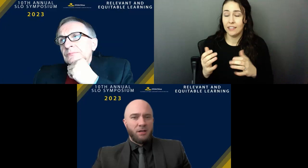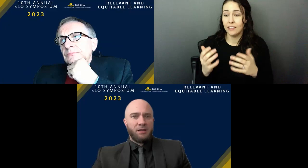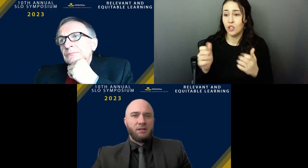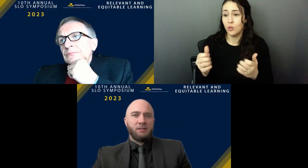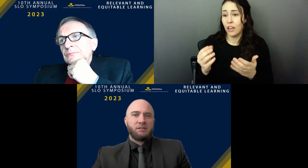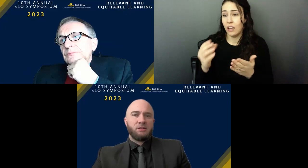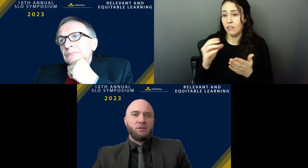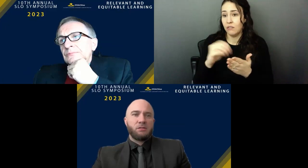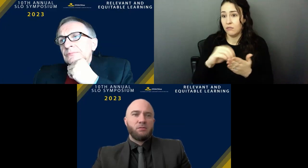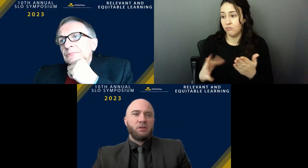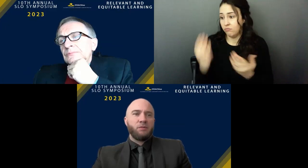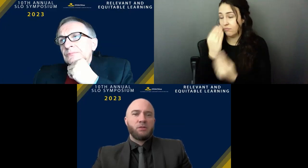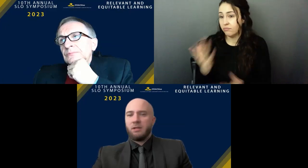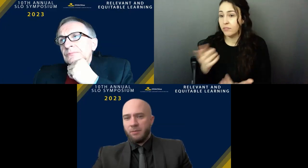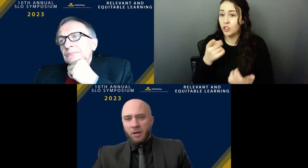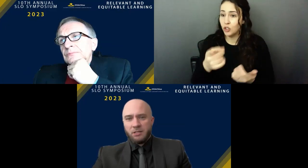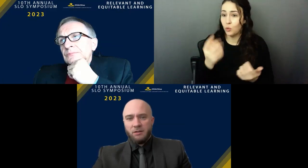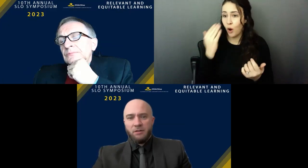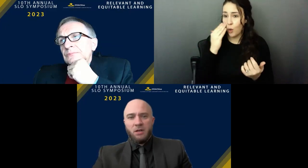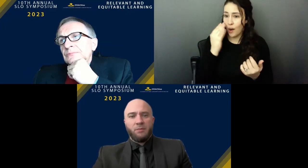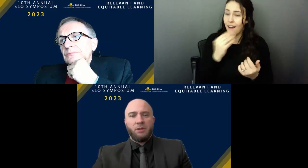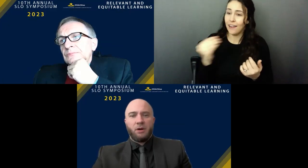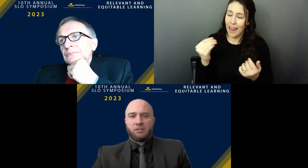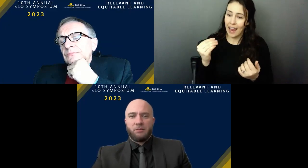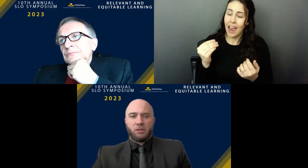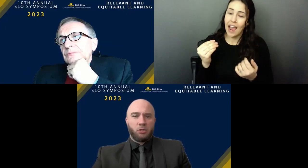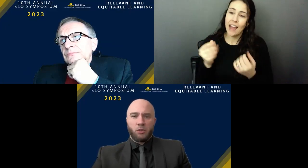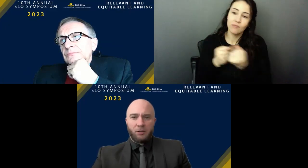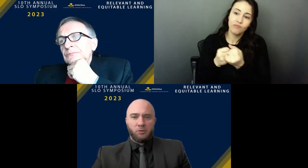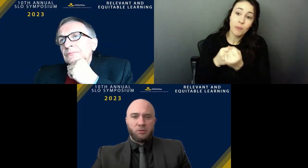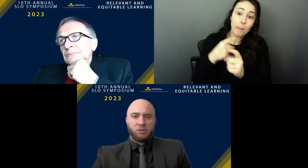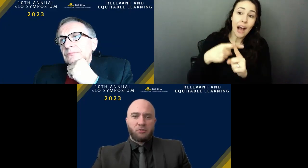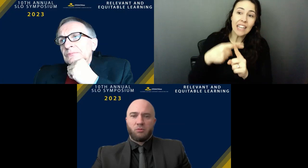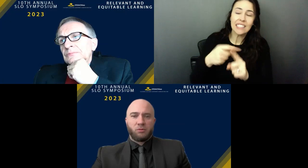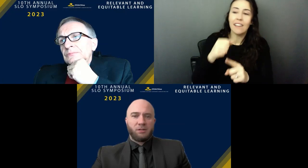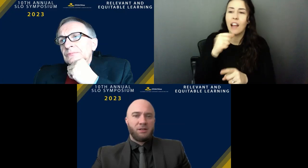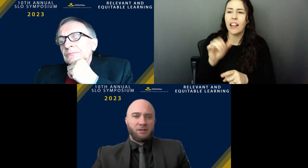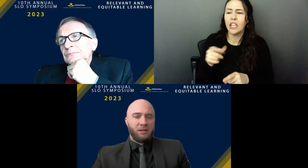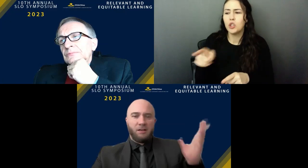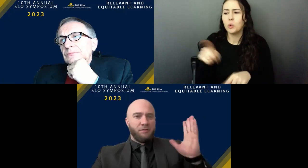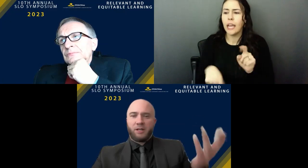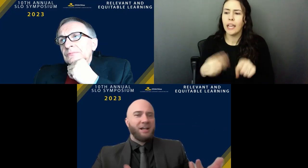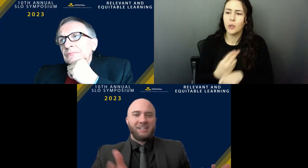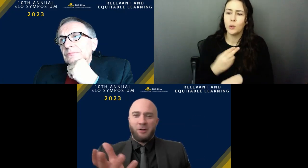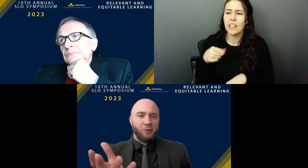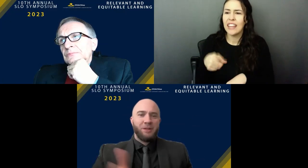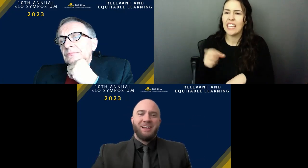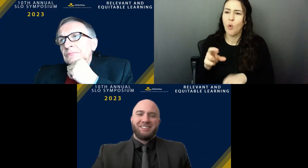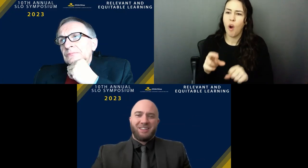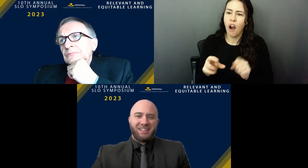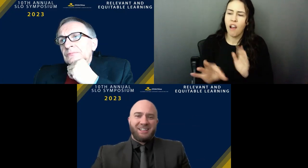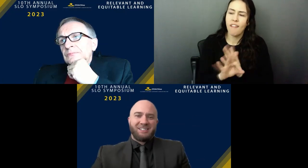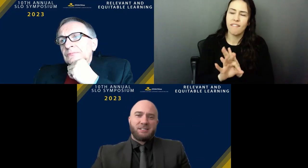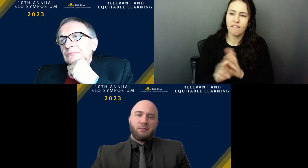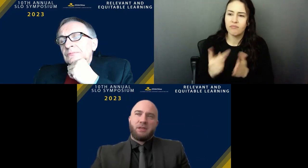this, and to reinforce it as a positive, but not as something like you can't use this or get an F in my class. I don't know.